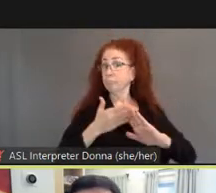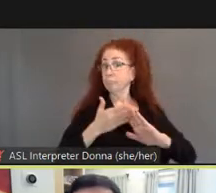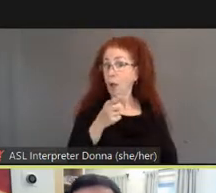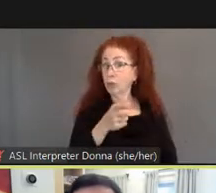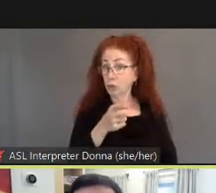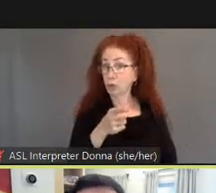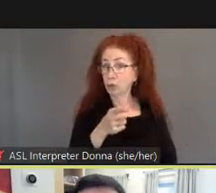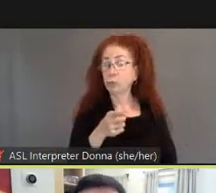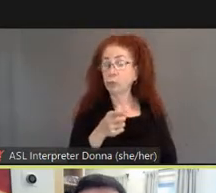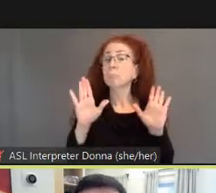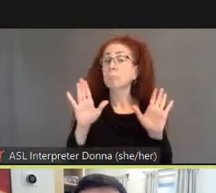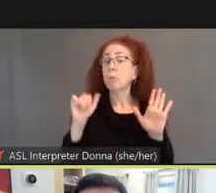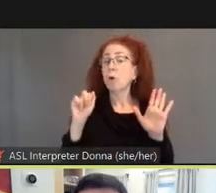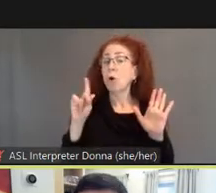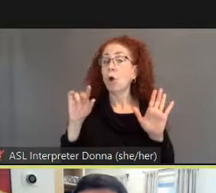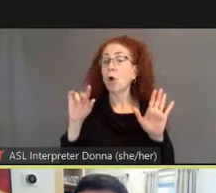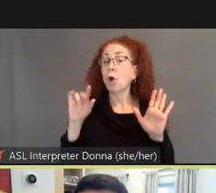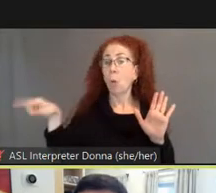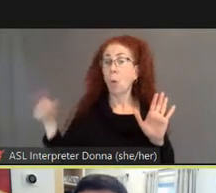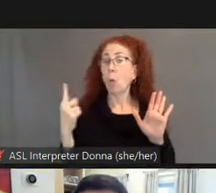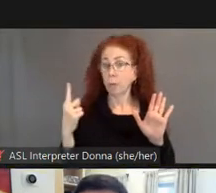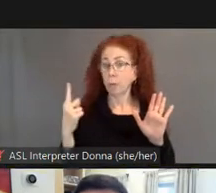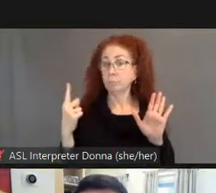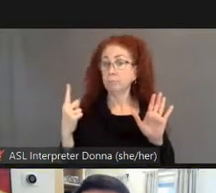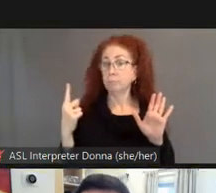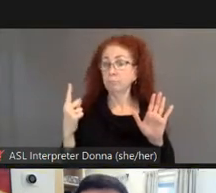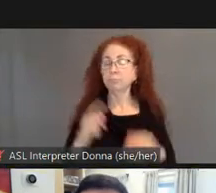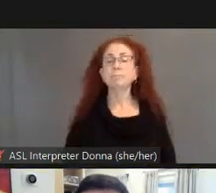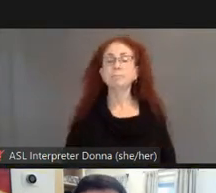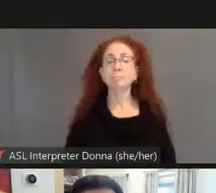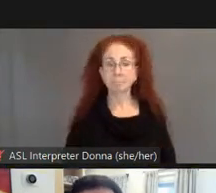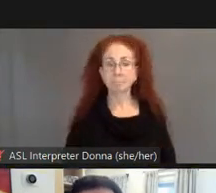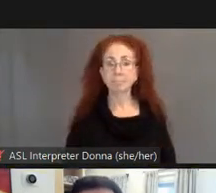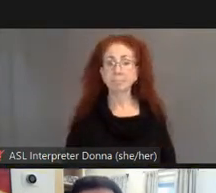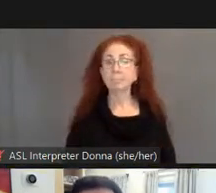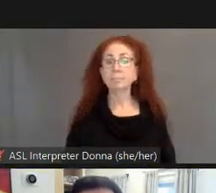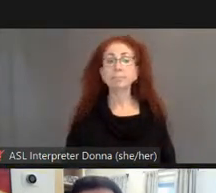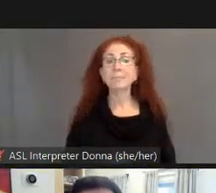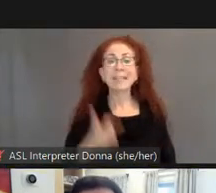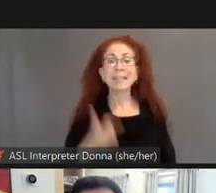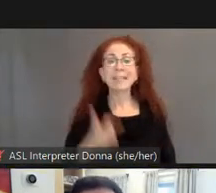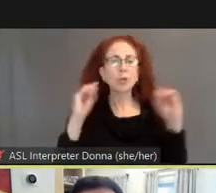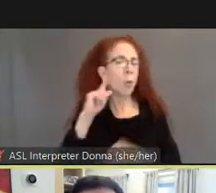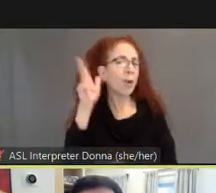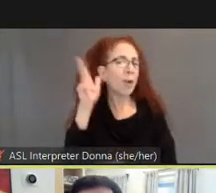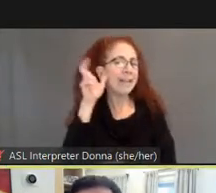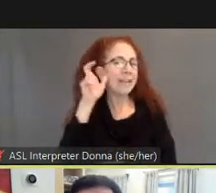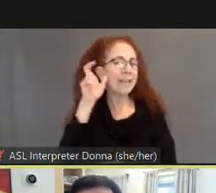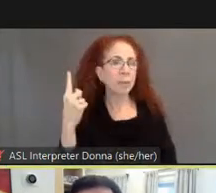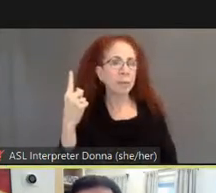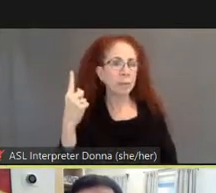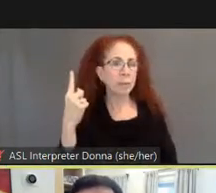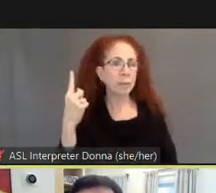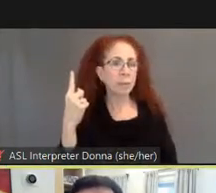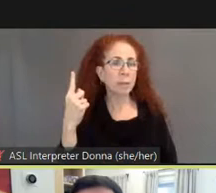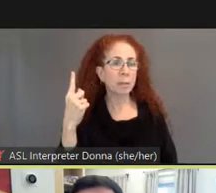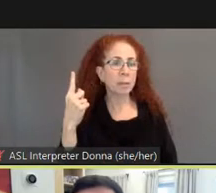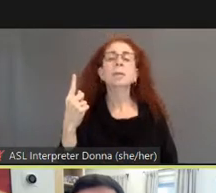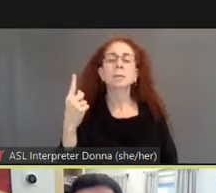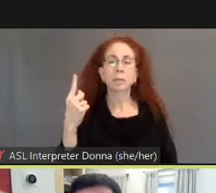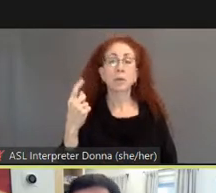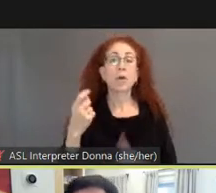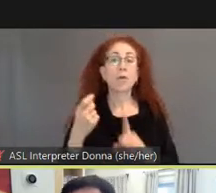an audio clip, no visual, but just audio from the trailer